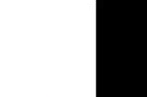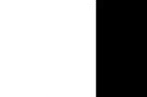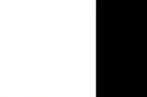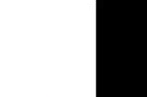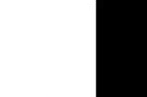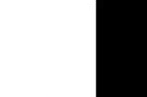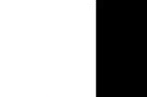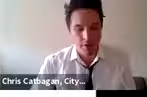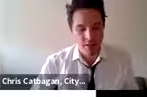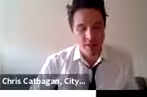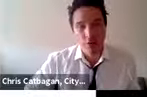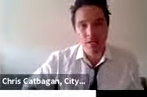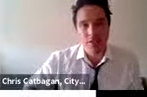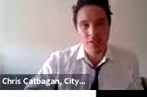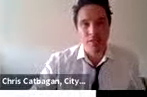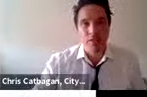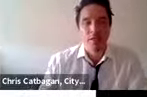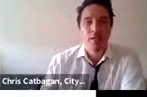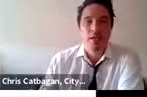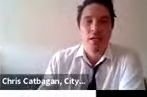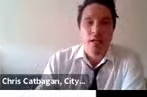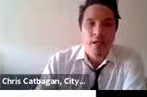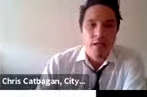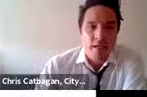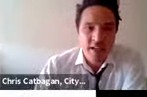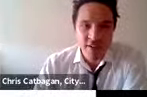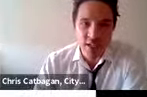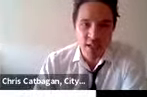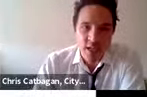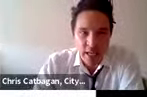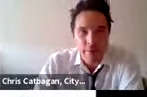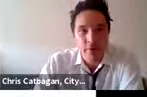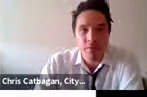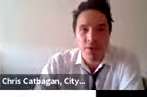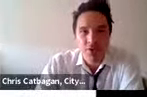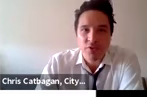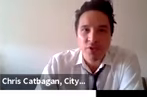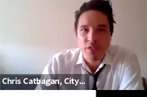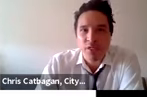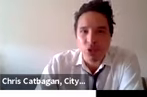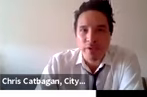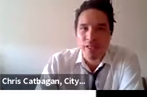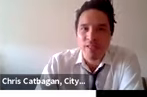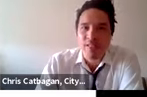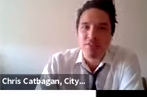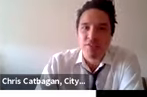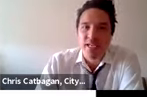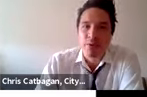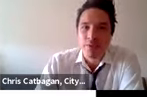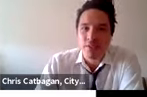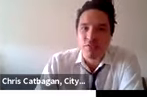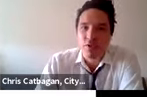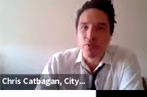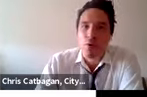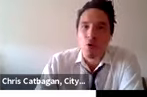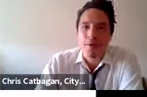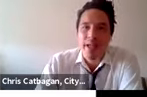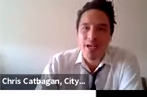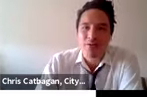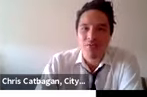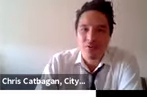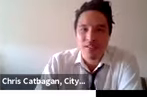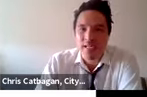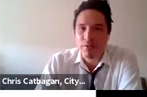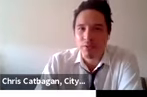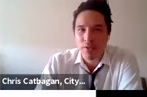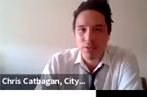Chris? Great, thank you, Oscar. Good evening. I welcome those for joining the City of Santa Rosa's virtual